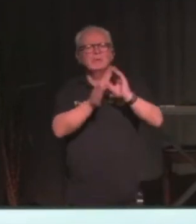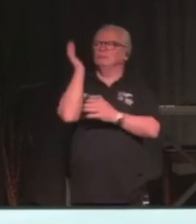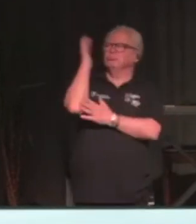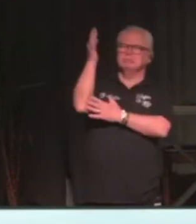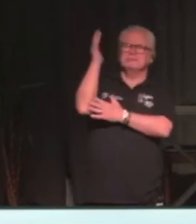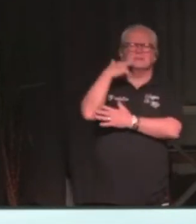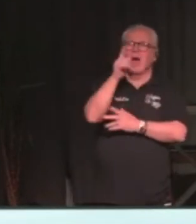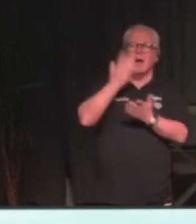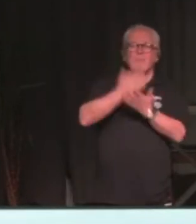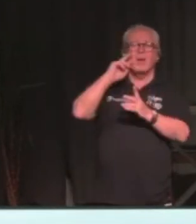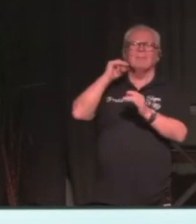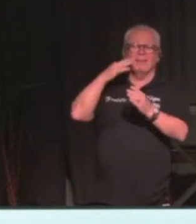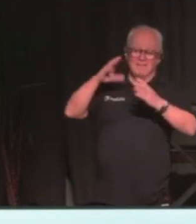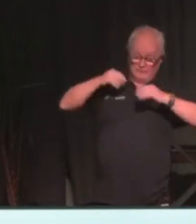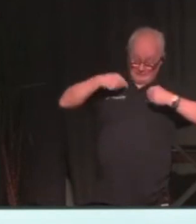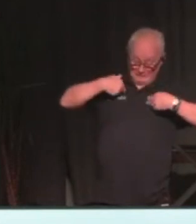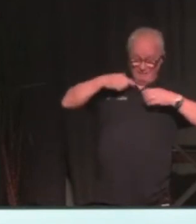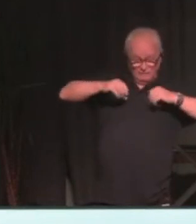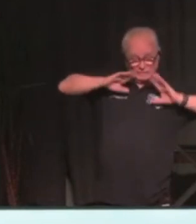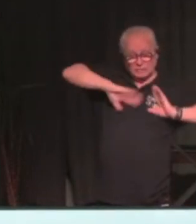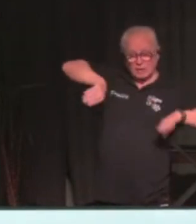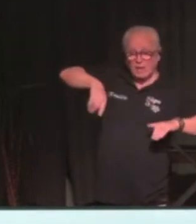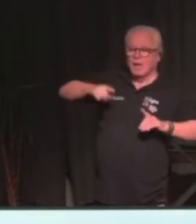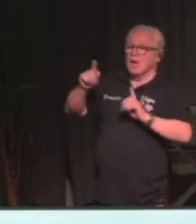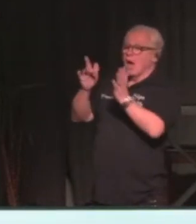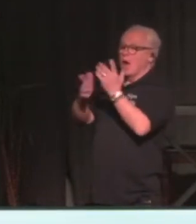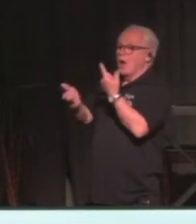is one coming after me, and I am not worthy to even